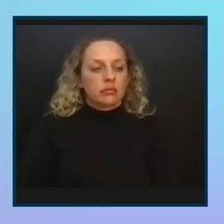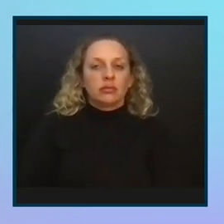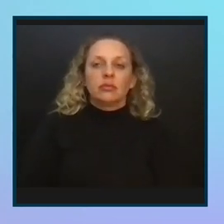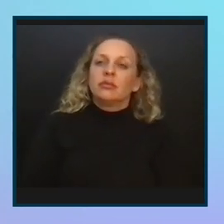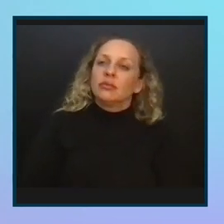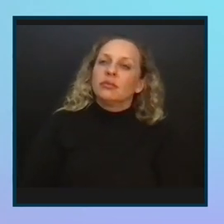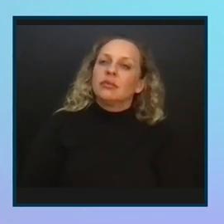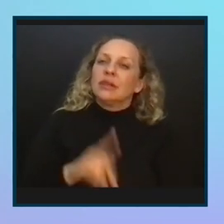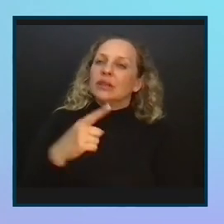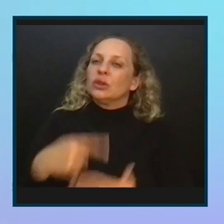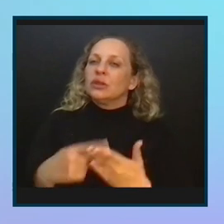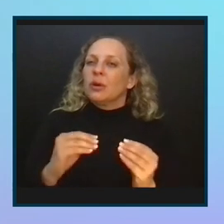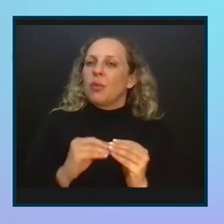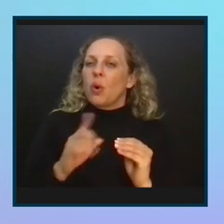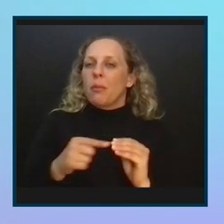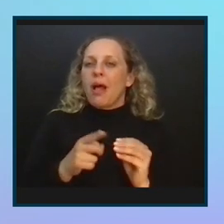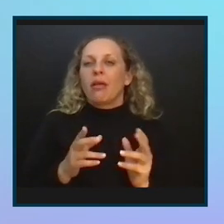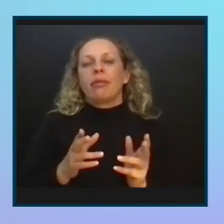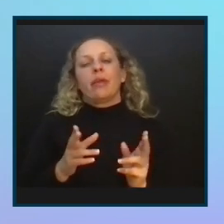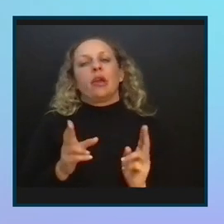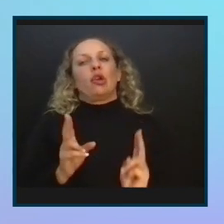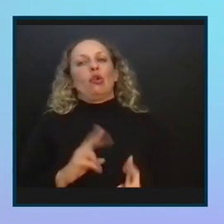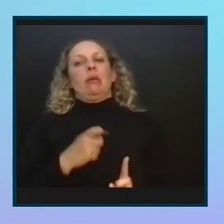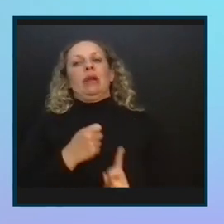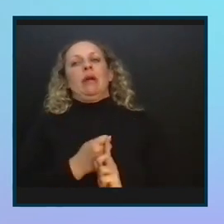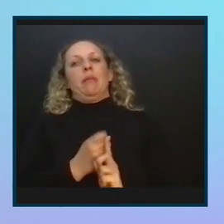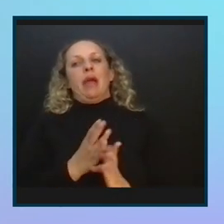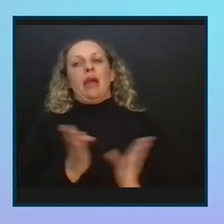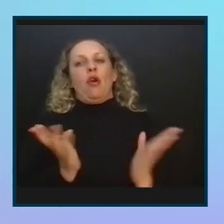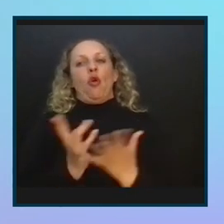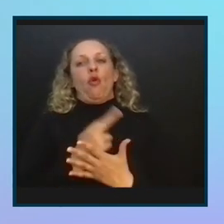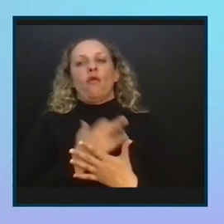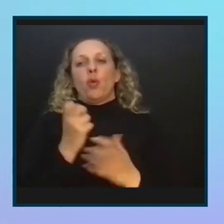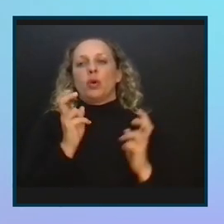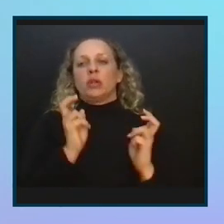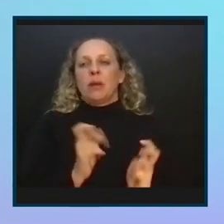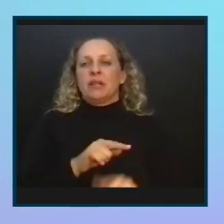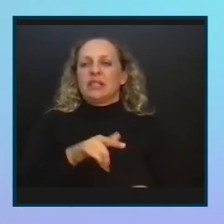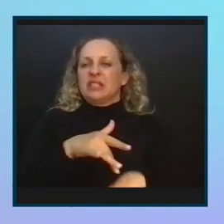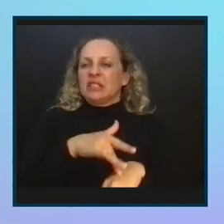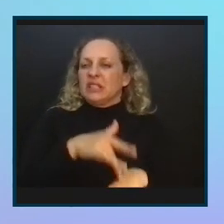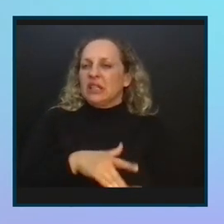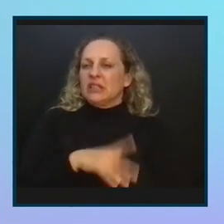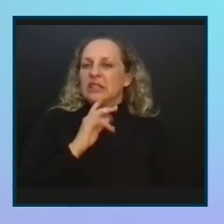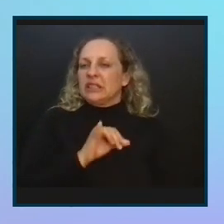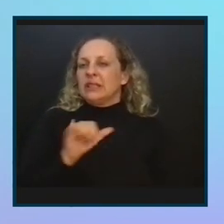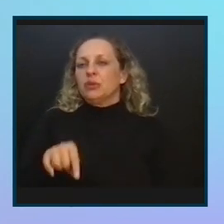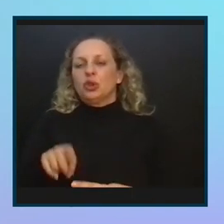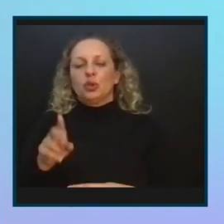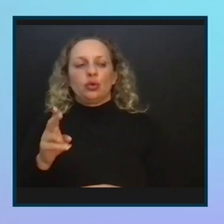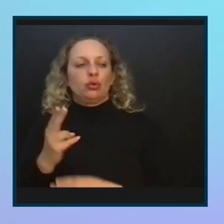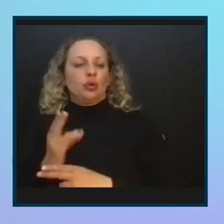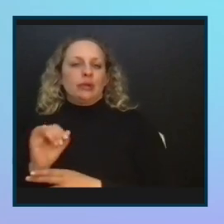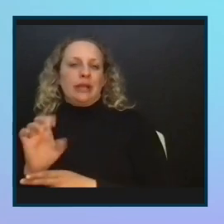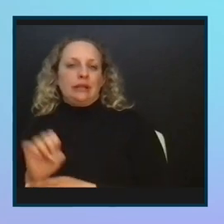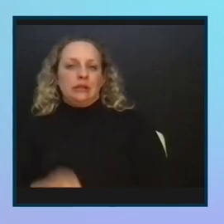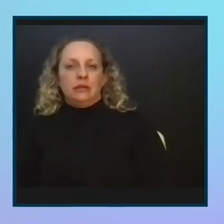Can you talk more about the human impact overview? What topics does it touch on, and is it similar to a use case?